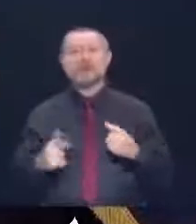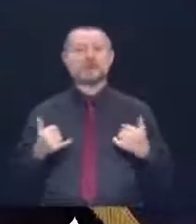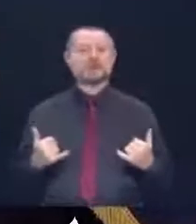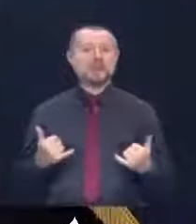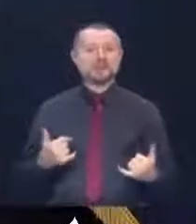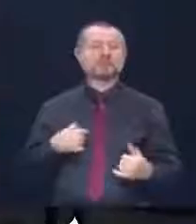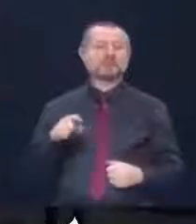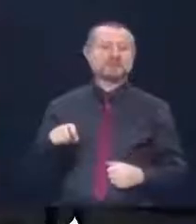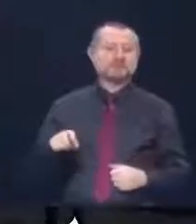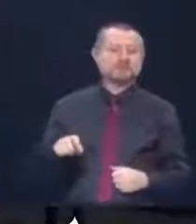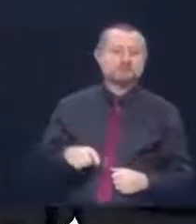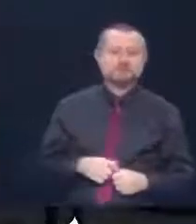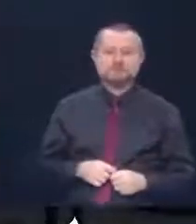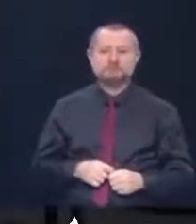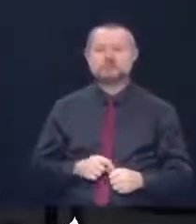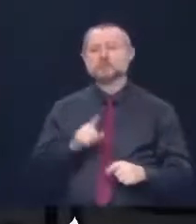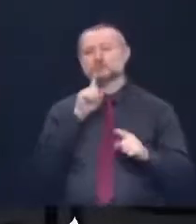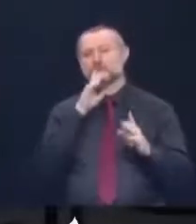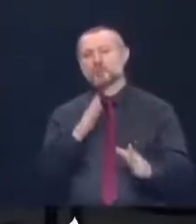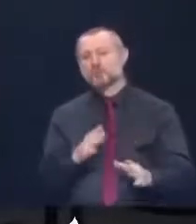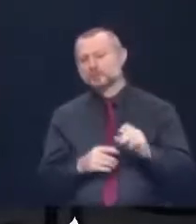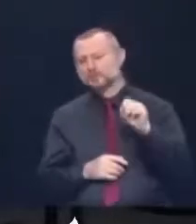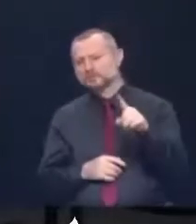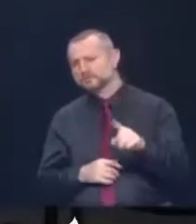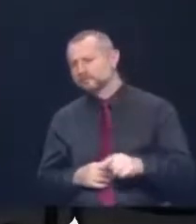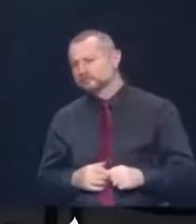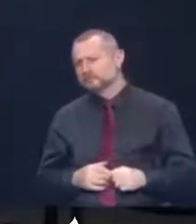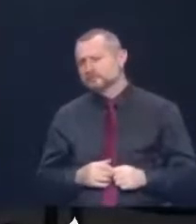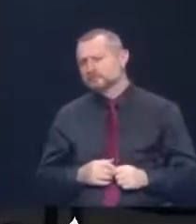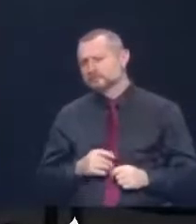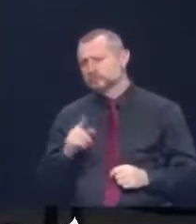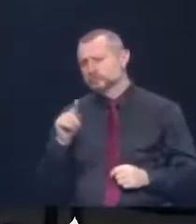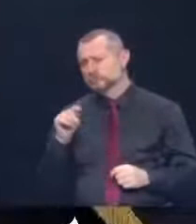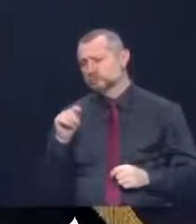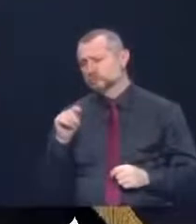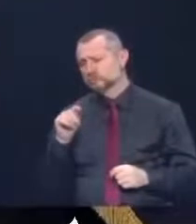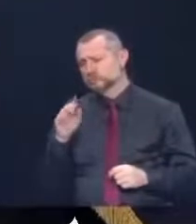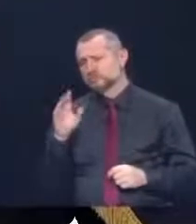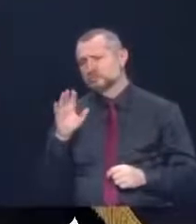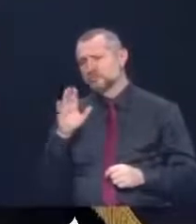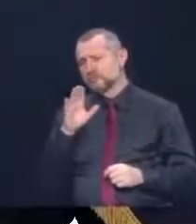to Joe Biden about what he can do about congestion pricing once he starts as president from day one?